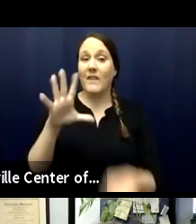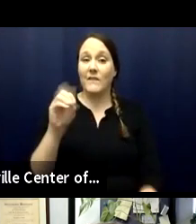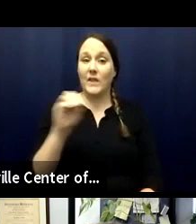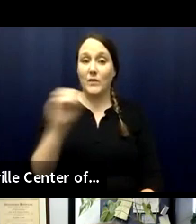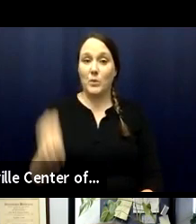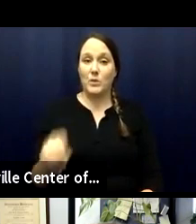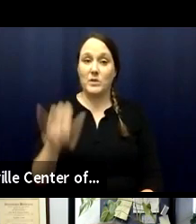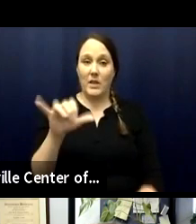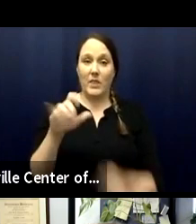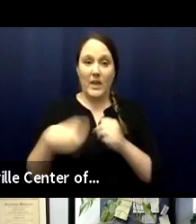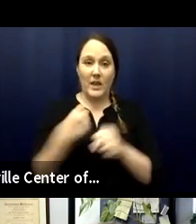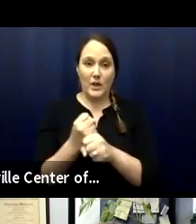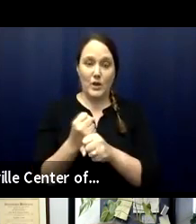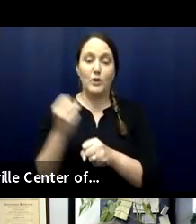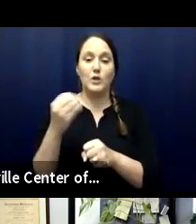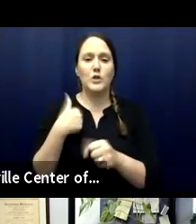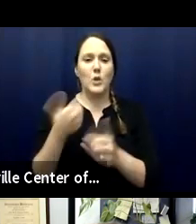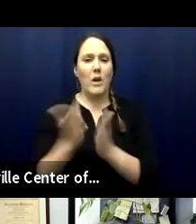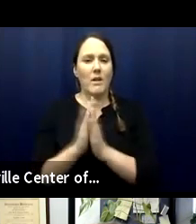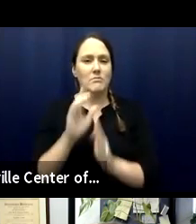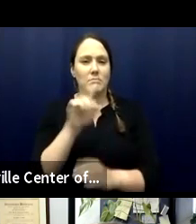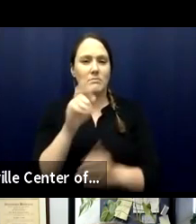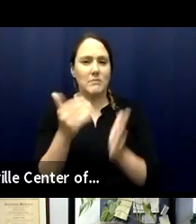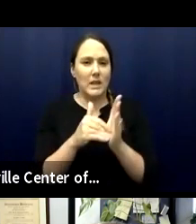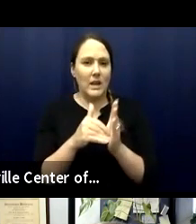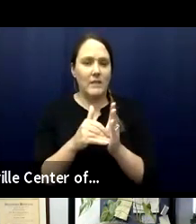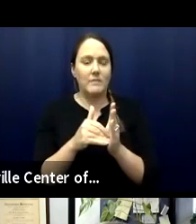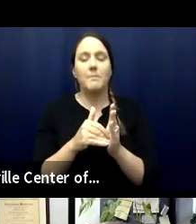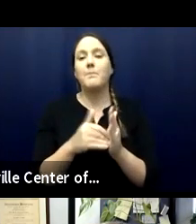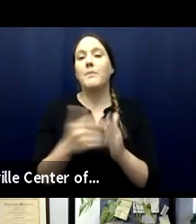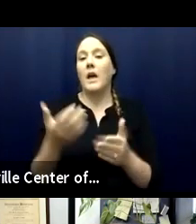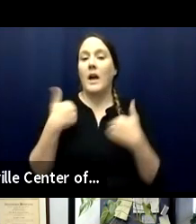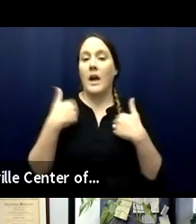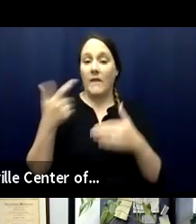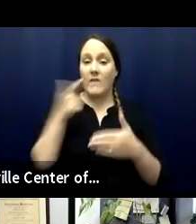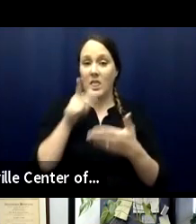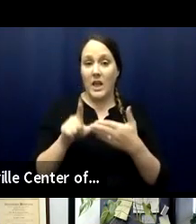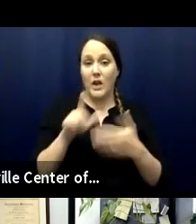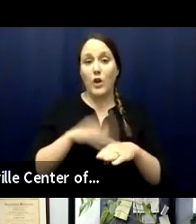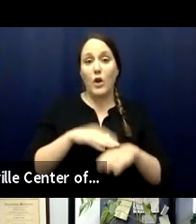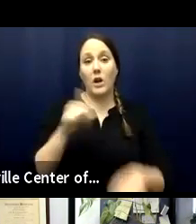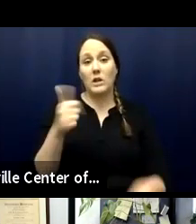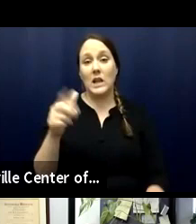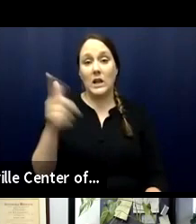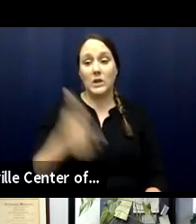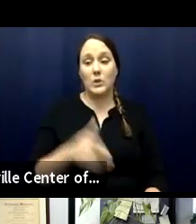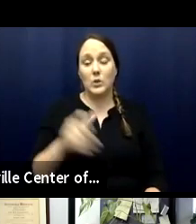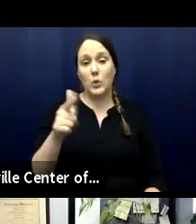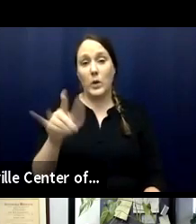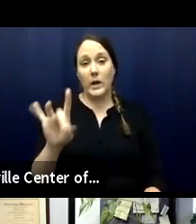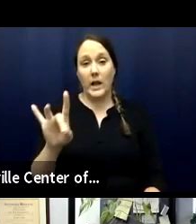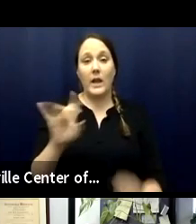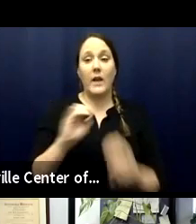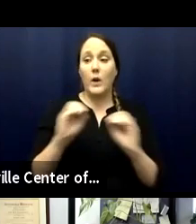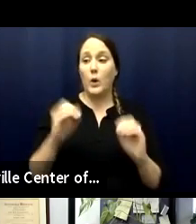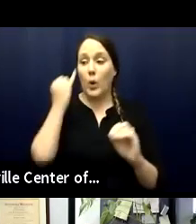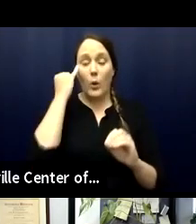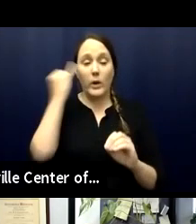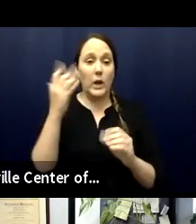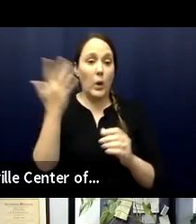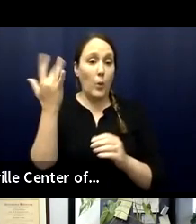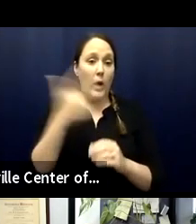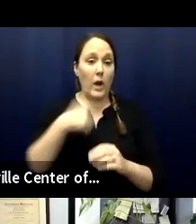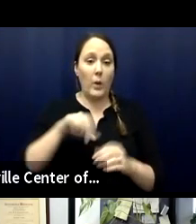I questioned it again. In return, I got a letter on 10/28 that says they have no idea why we were in the media and we were